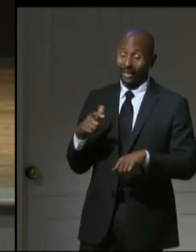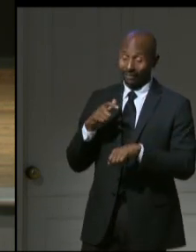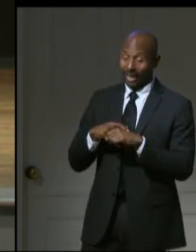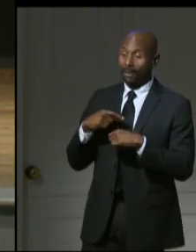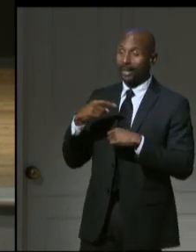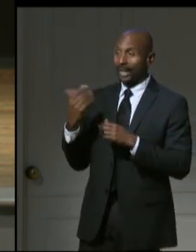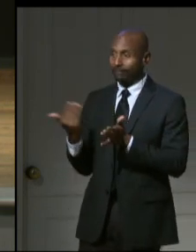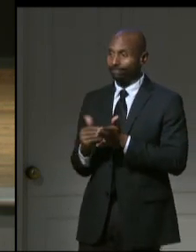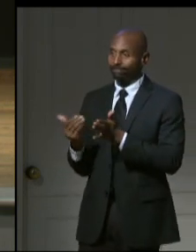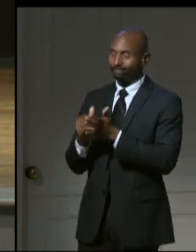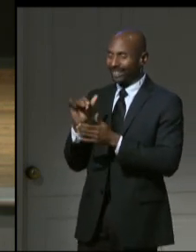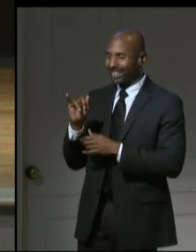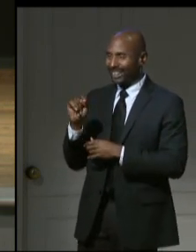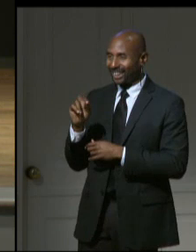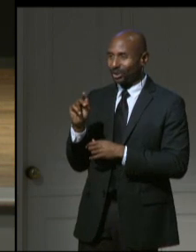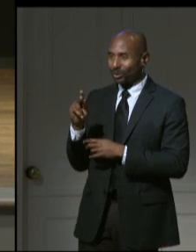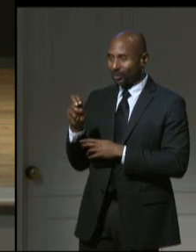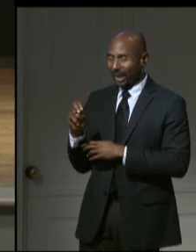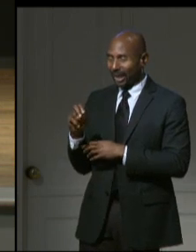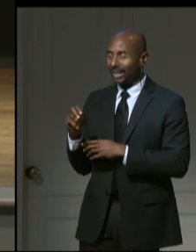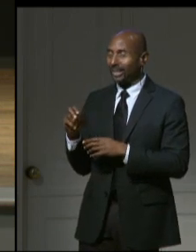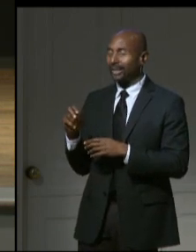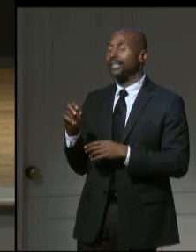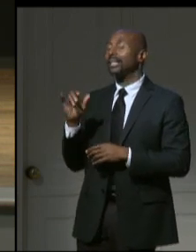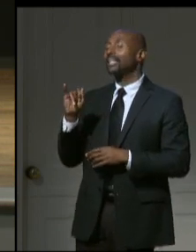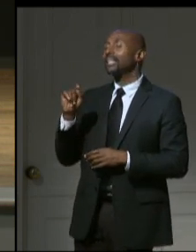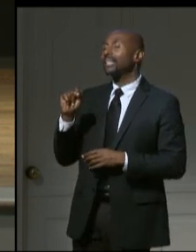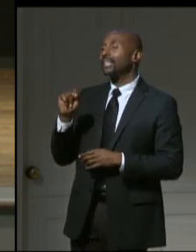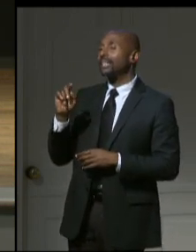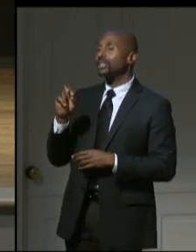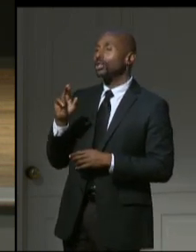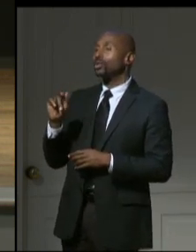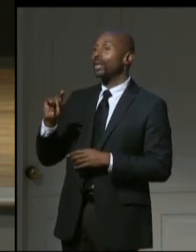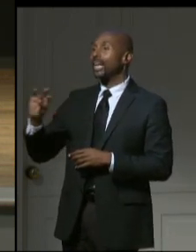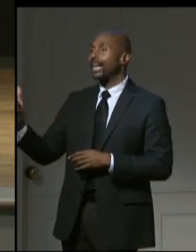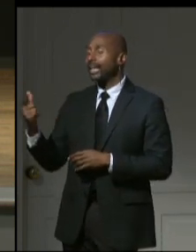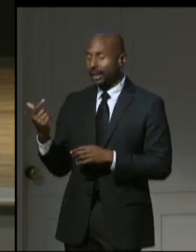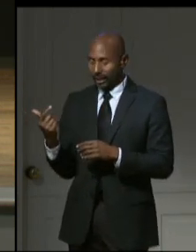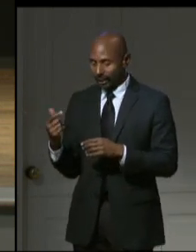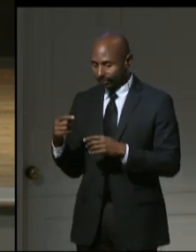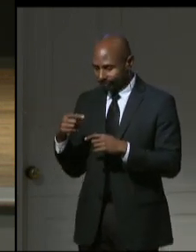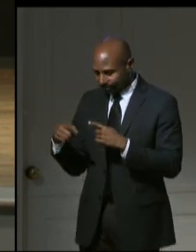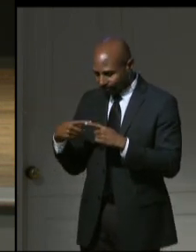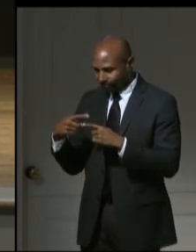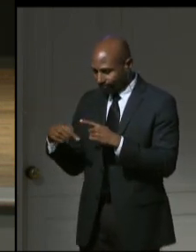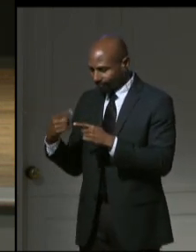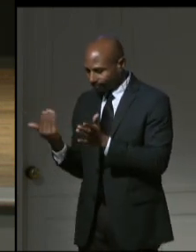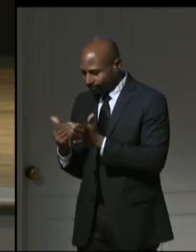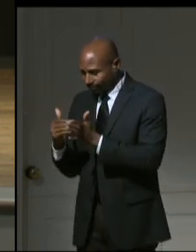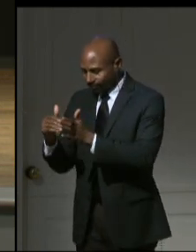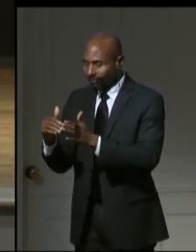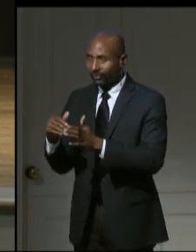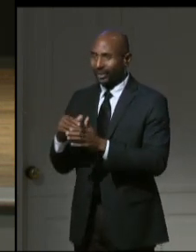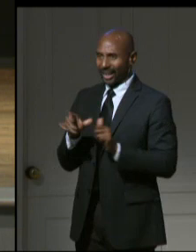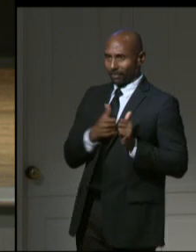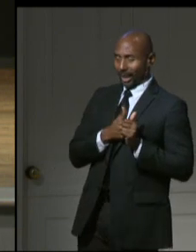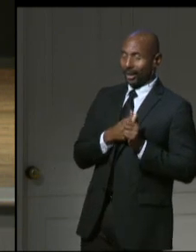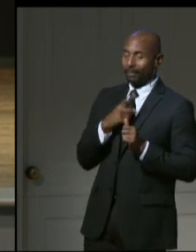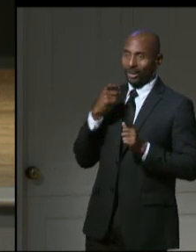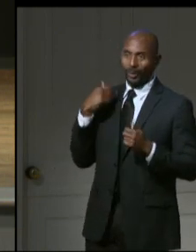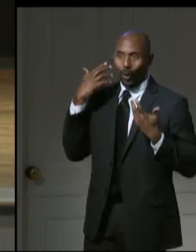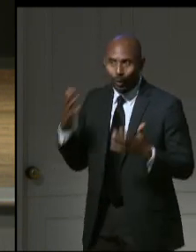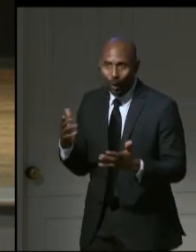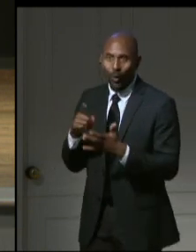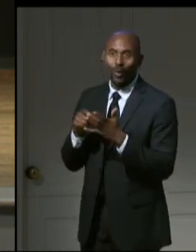end so that we can do some really cool things. And like, we don't even know what we're making, but then there's an idea and we can really focus, or we